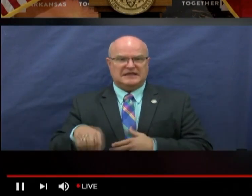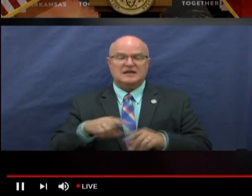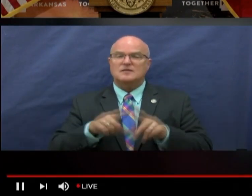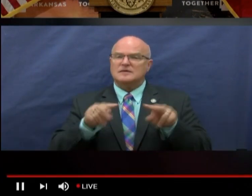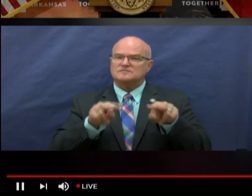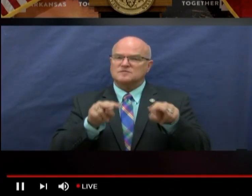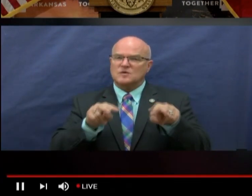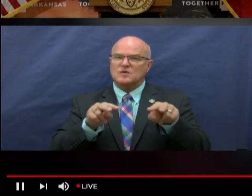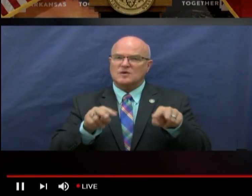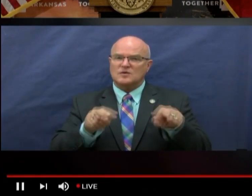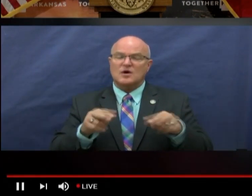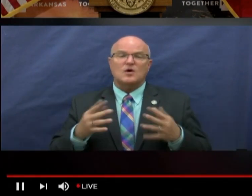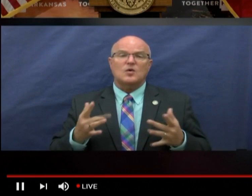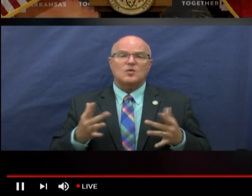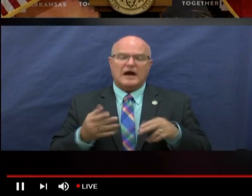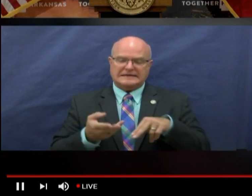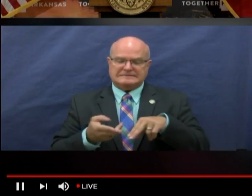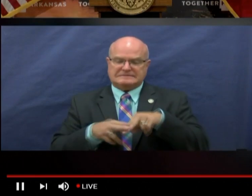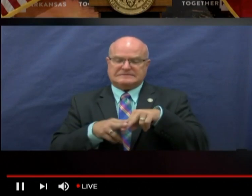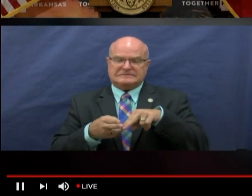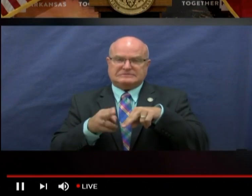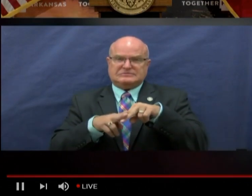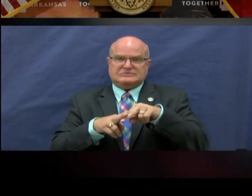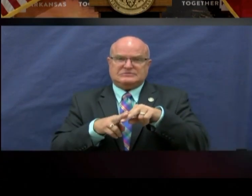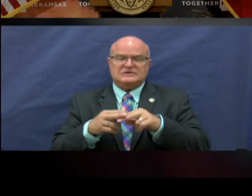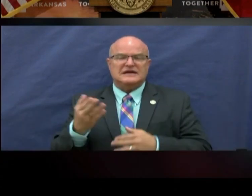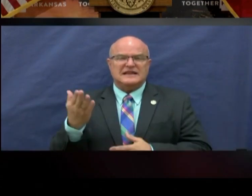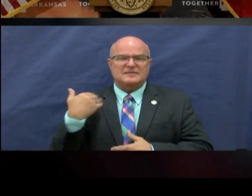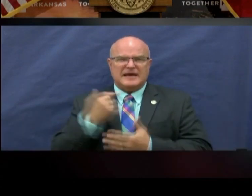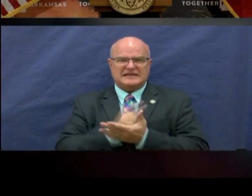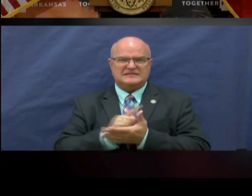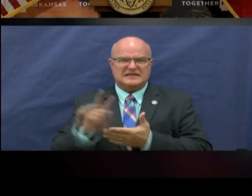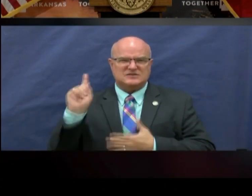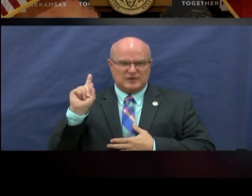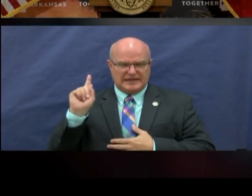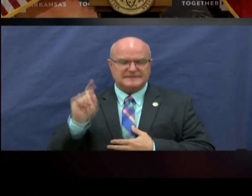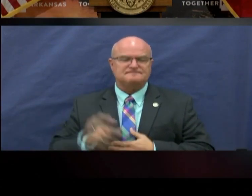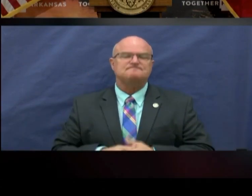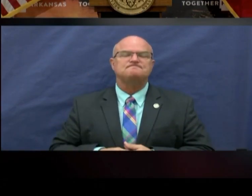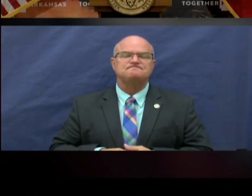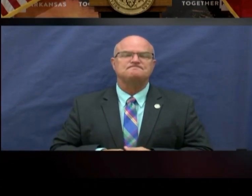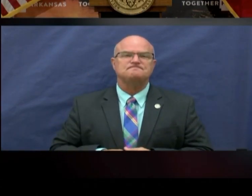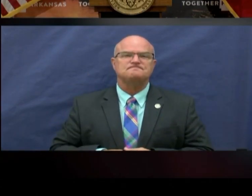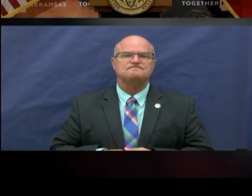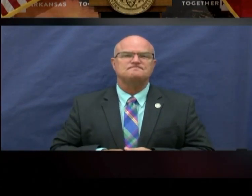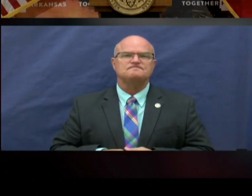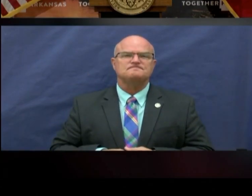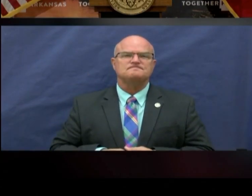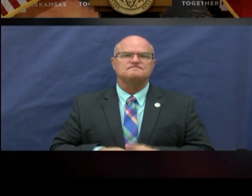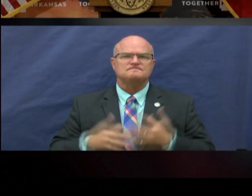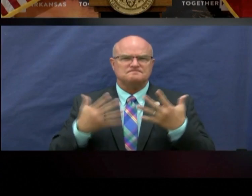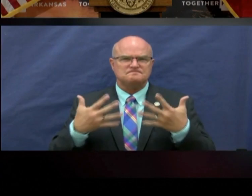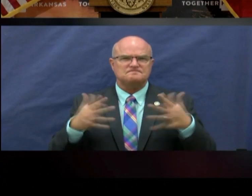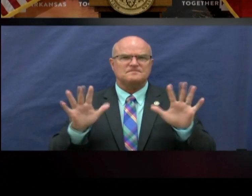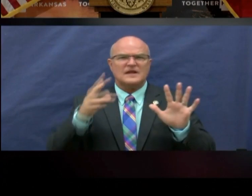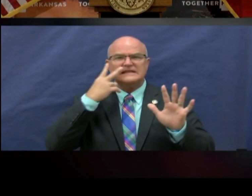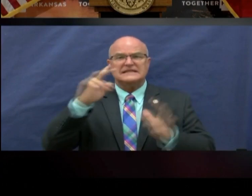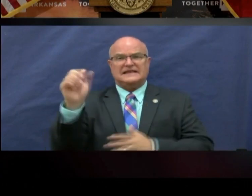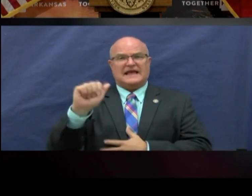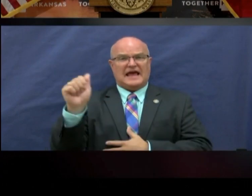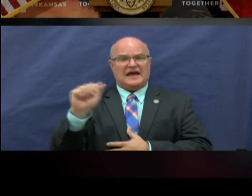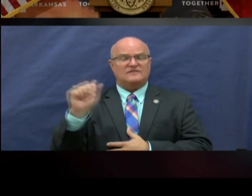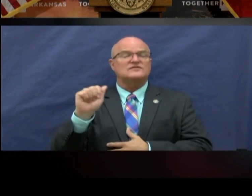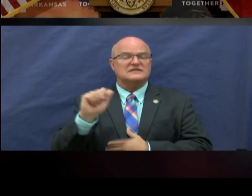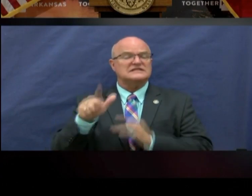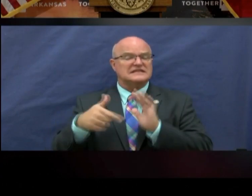it because it has edged up a little bit over the last week. And then I think that's about it. You see the rolling average of this